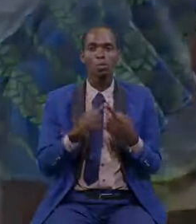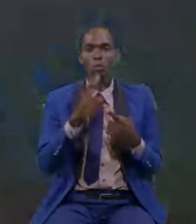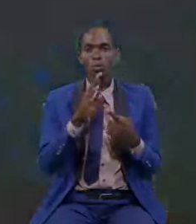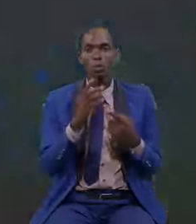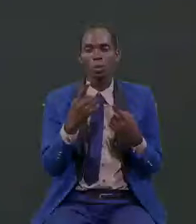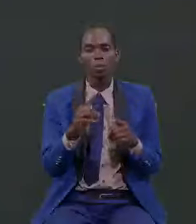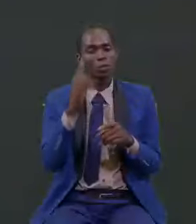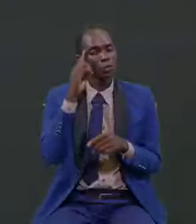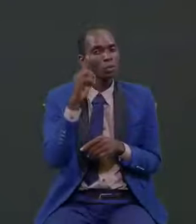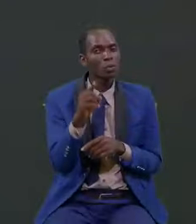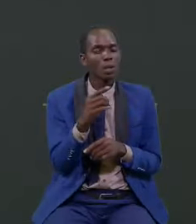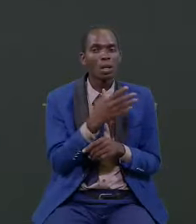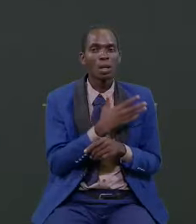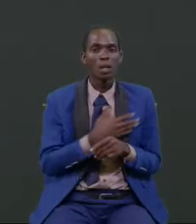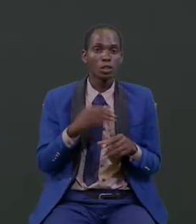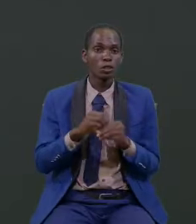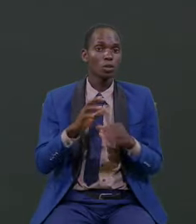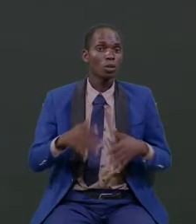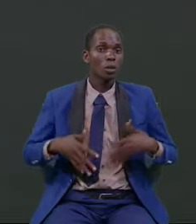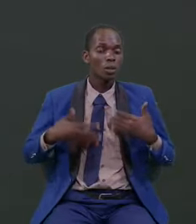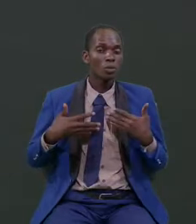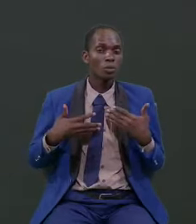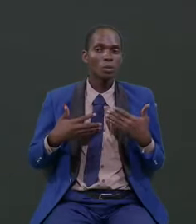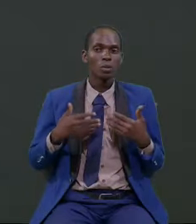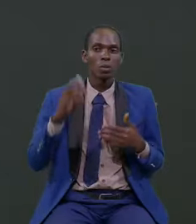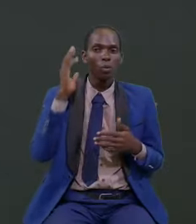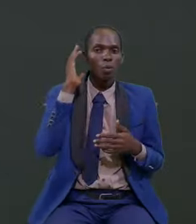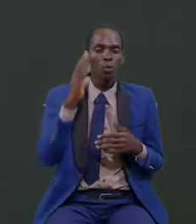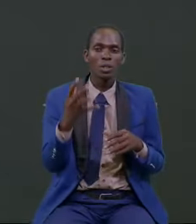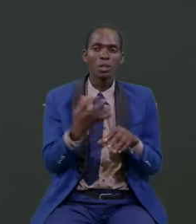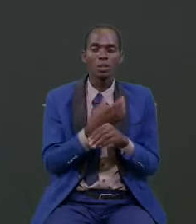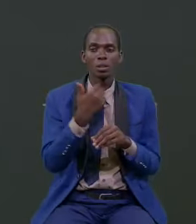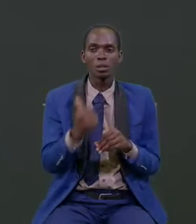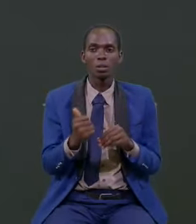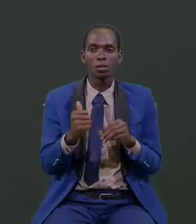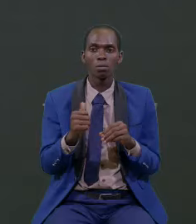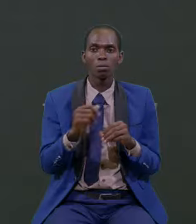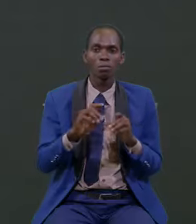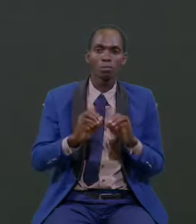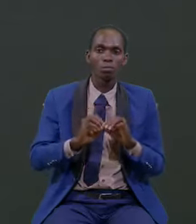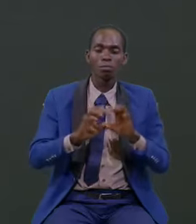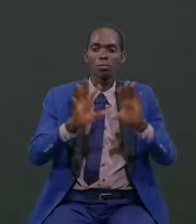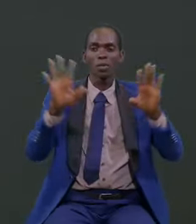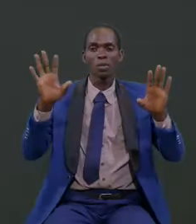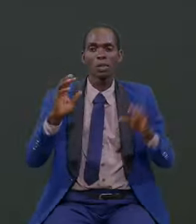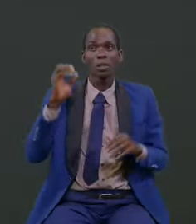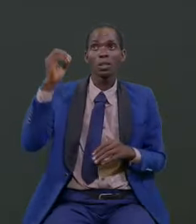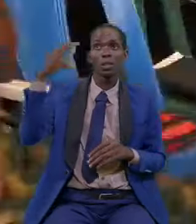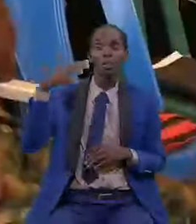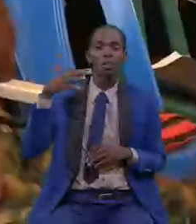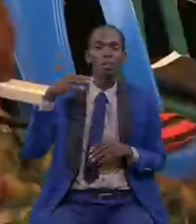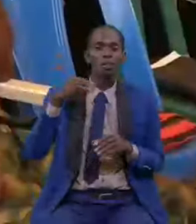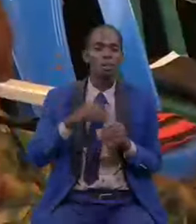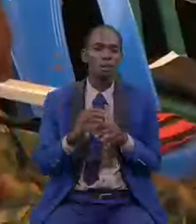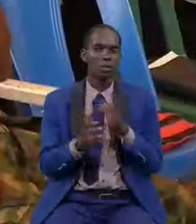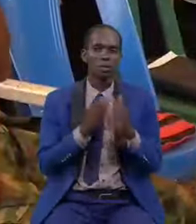life will take a brilliant, bright, shining light in Jesus'